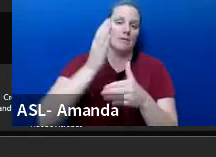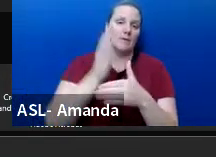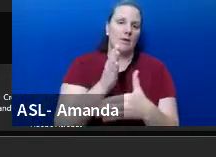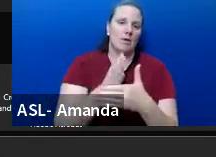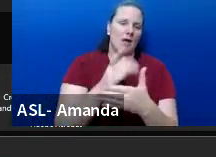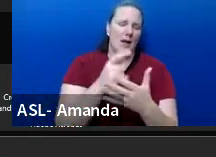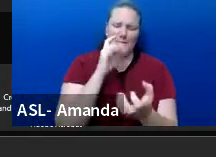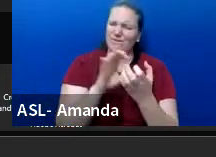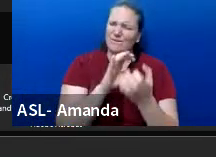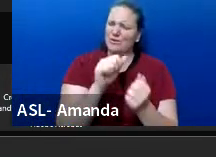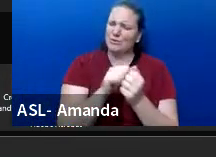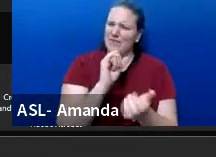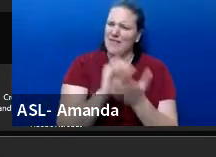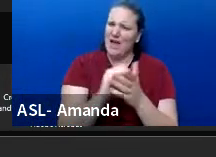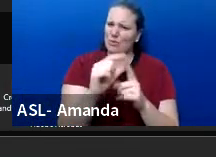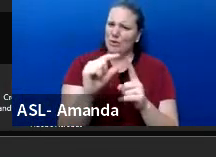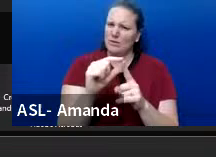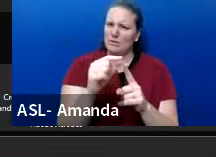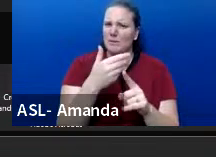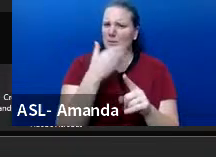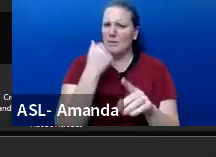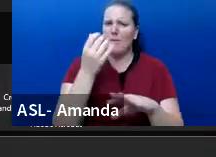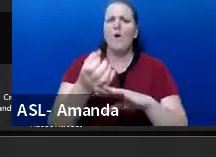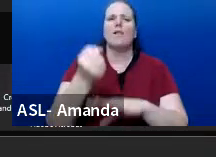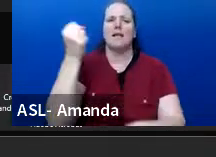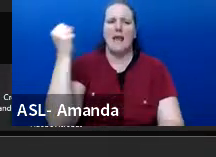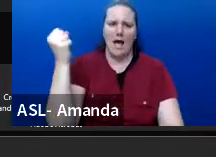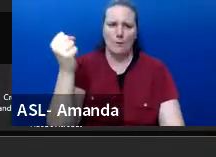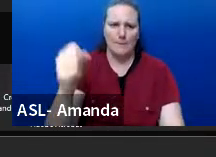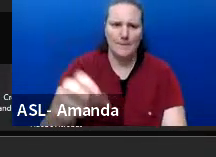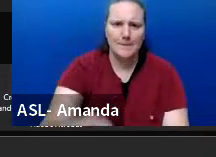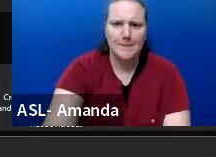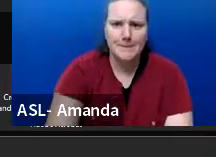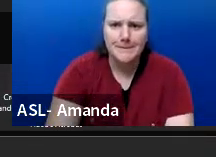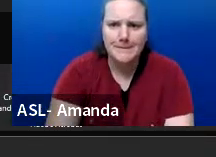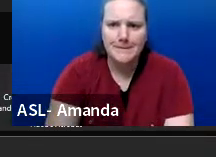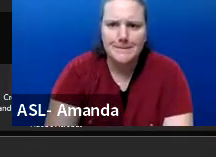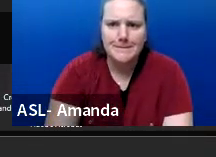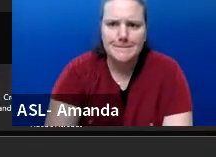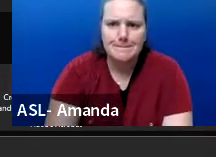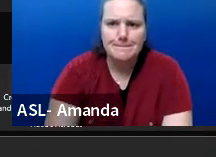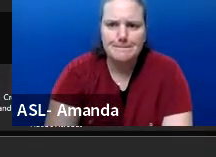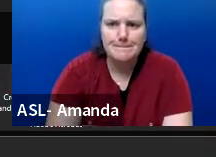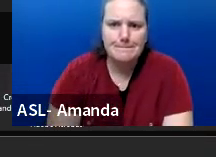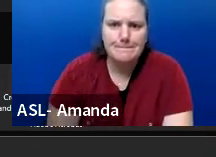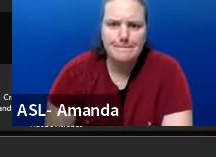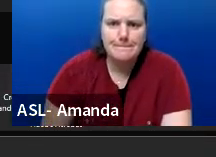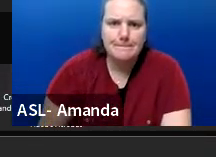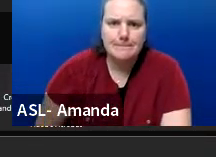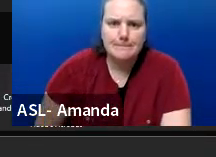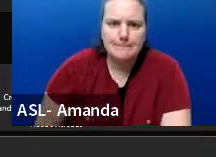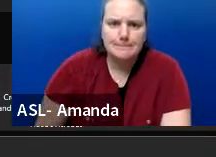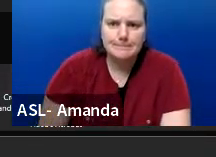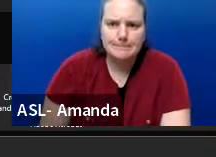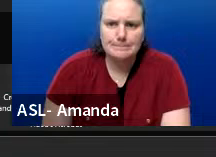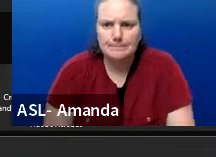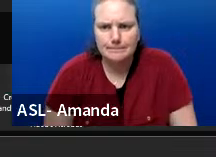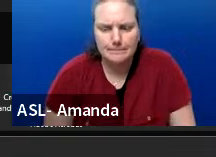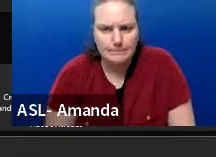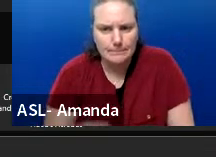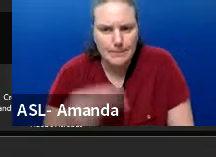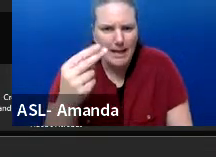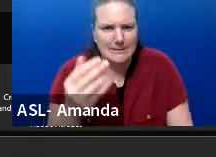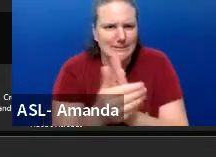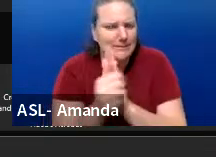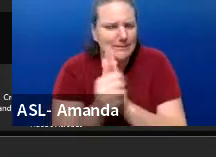got confused too. I think it might be better to pull that out. Is that a high skilled trade that we're referring to?